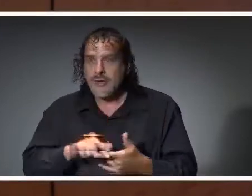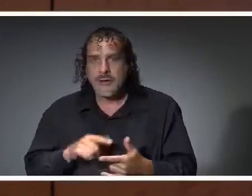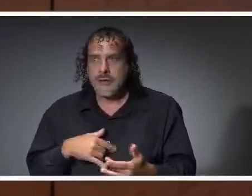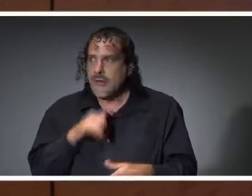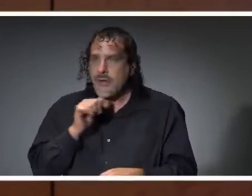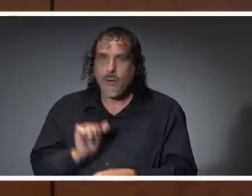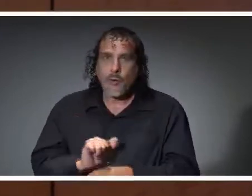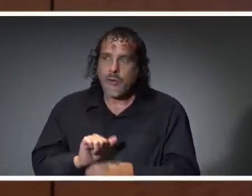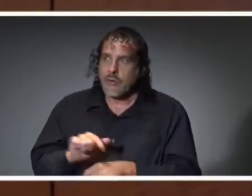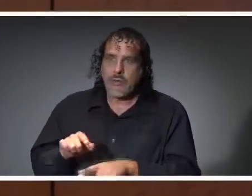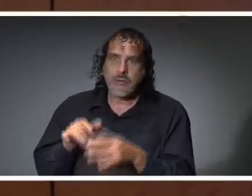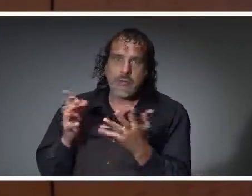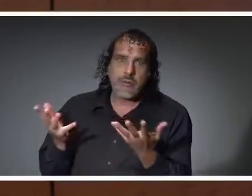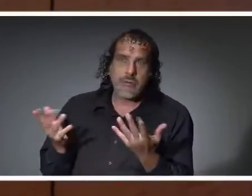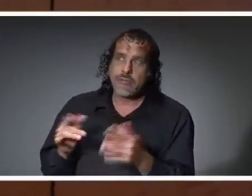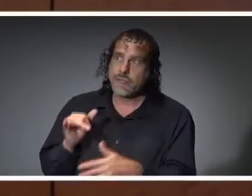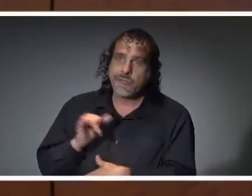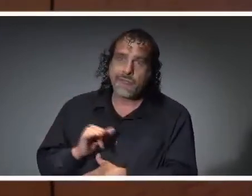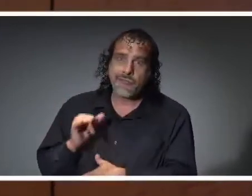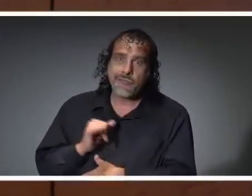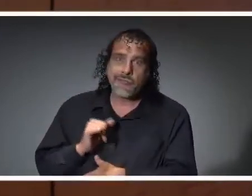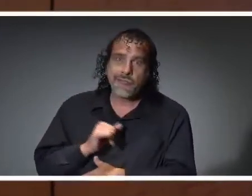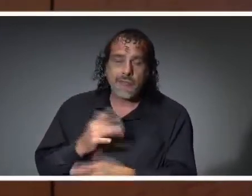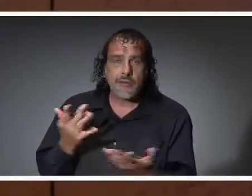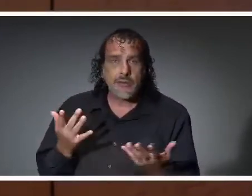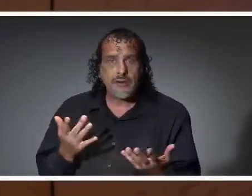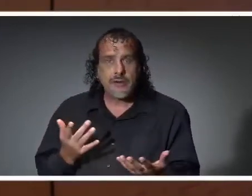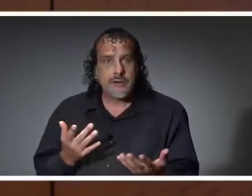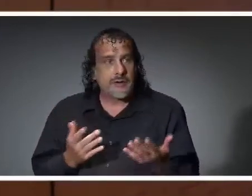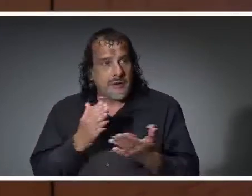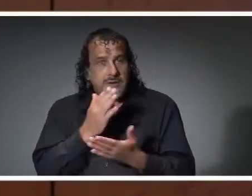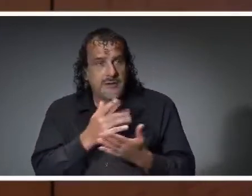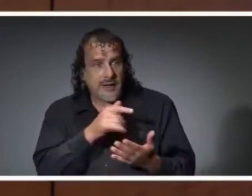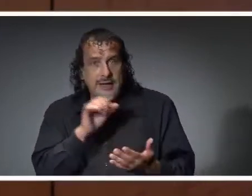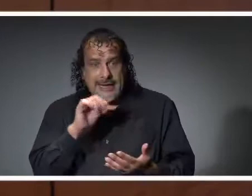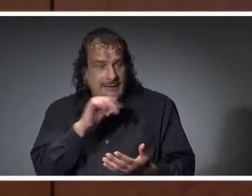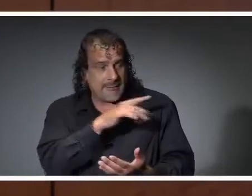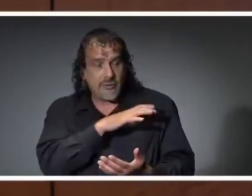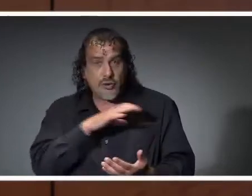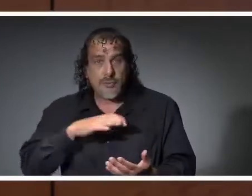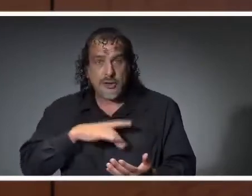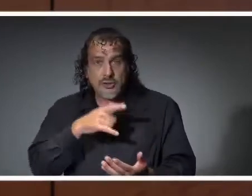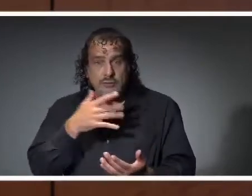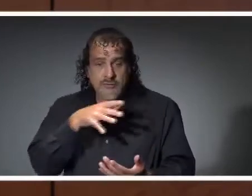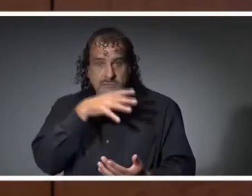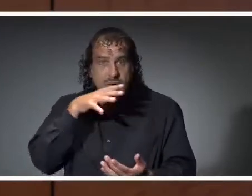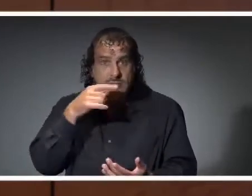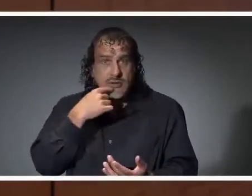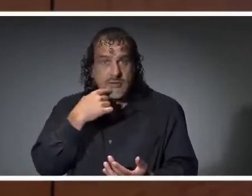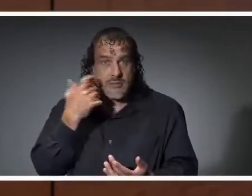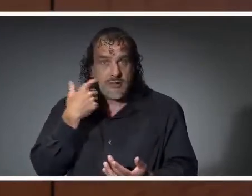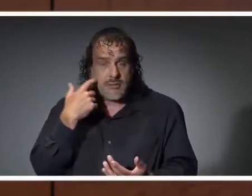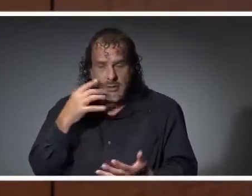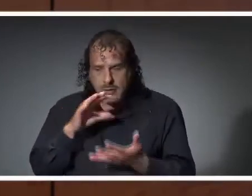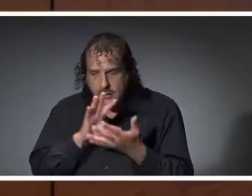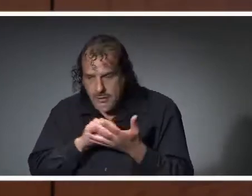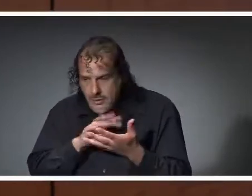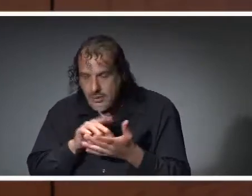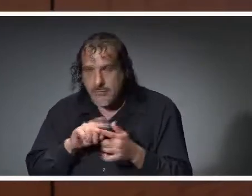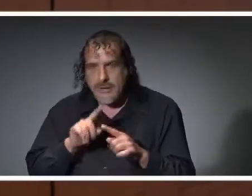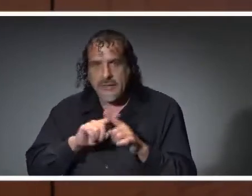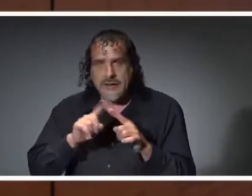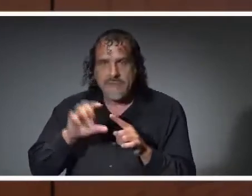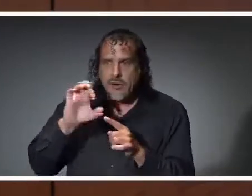long time. And in some of those areas, and Commissioner Gibson addressed it a little bit, and learning a little bit about the crops and how they're